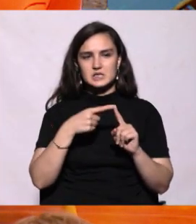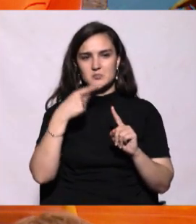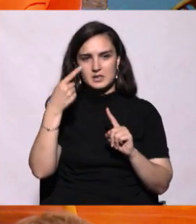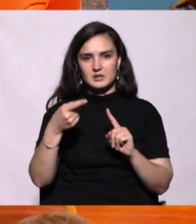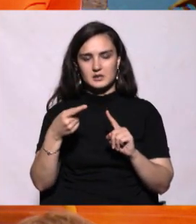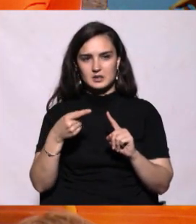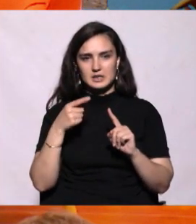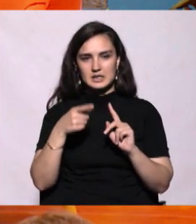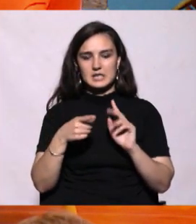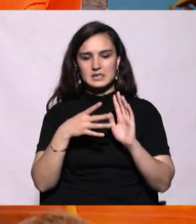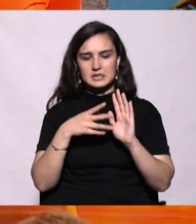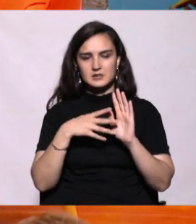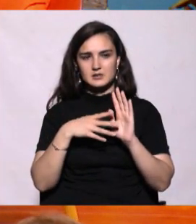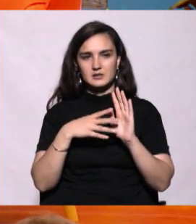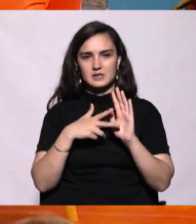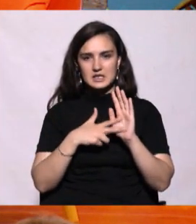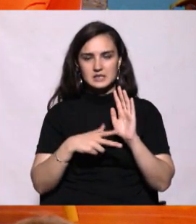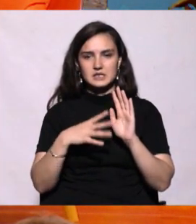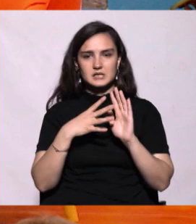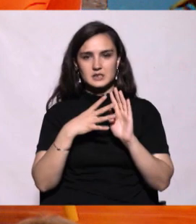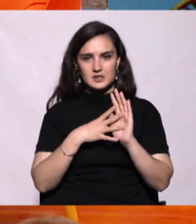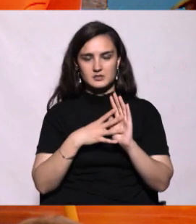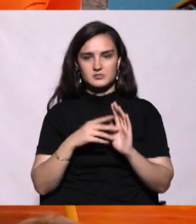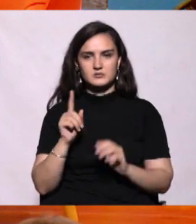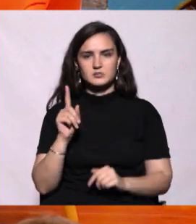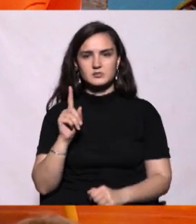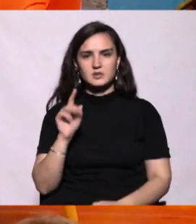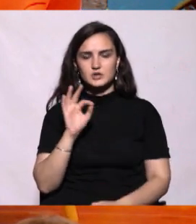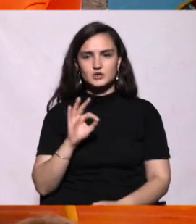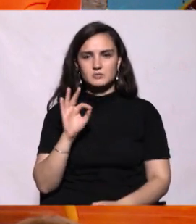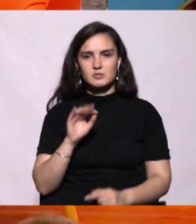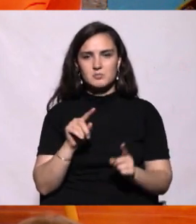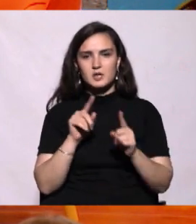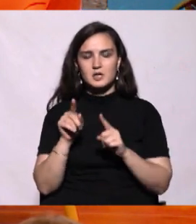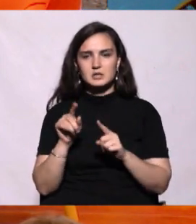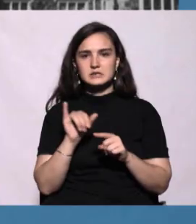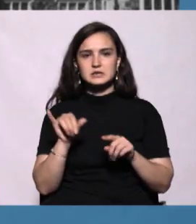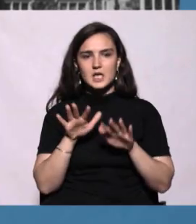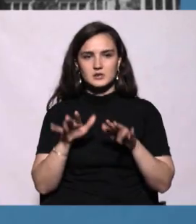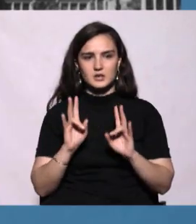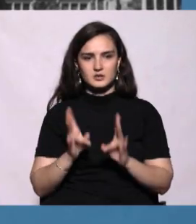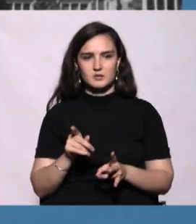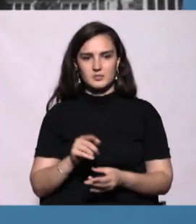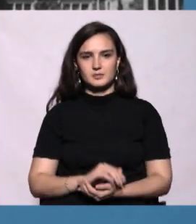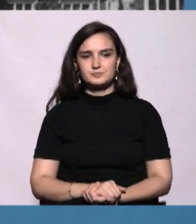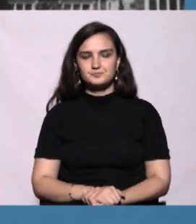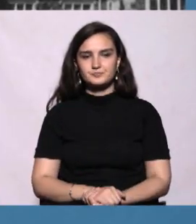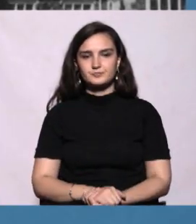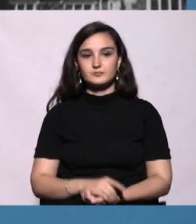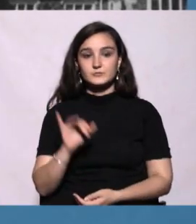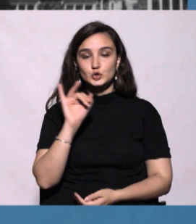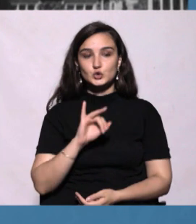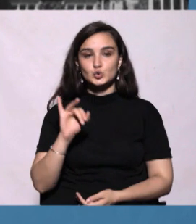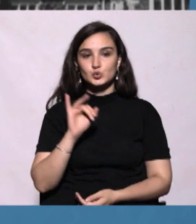so 1889. Oh, interesting. But what about the where part? Where this happens? So the